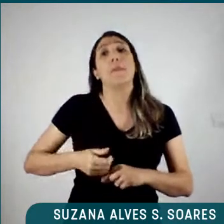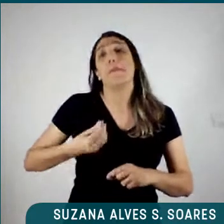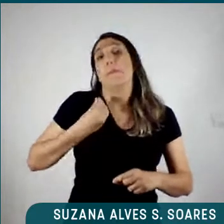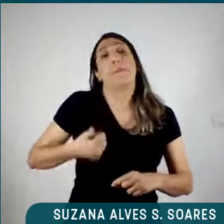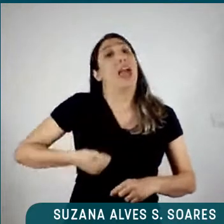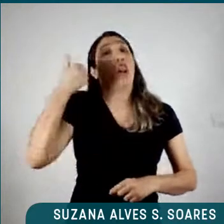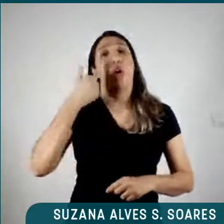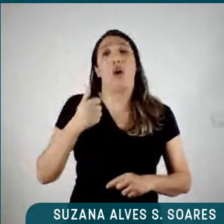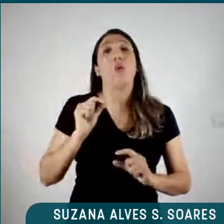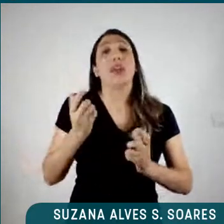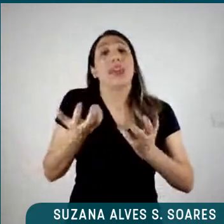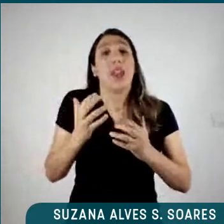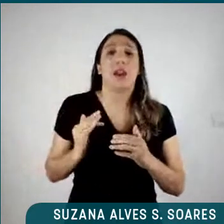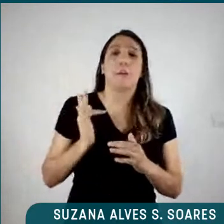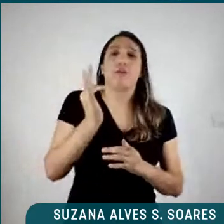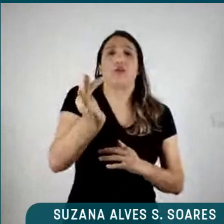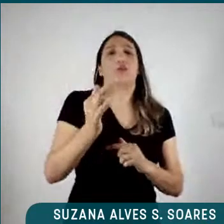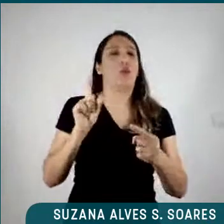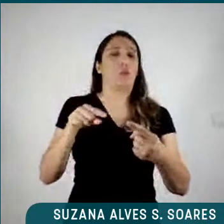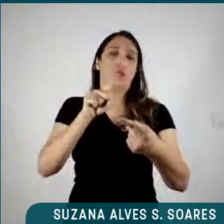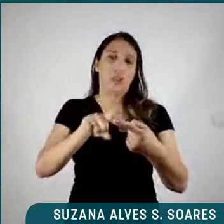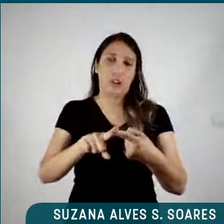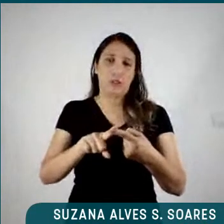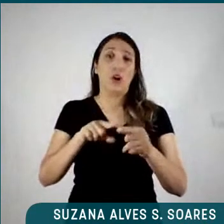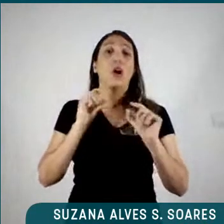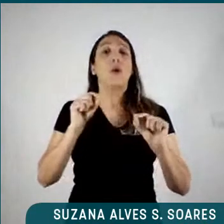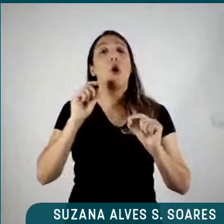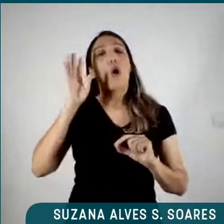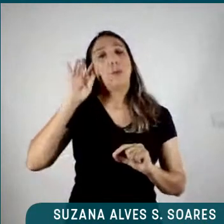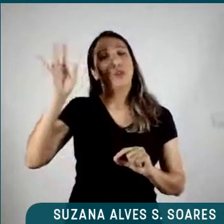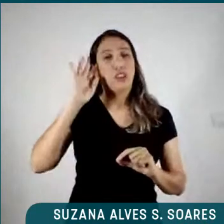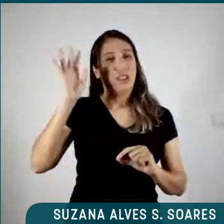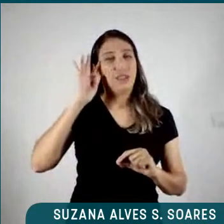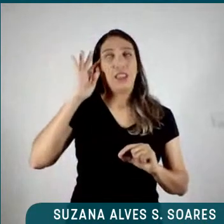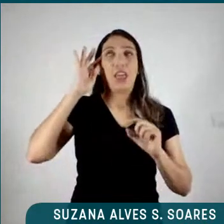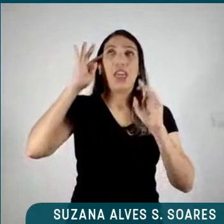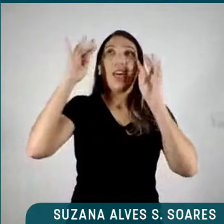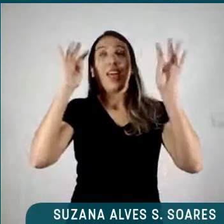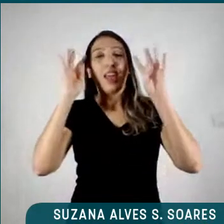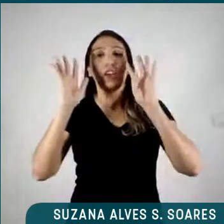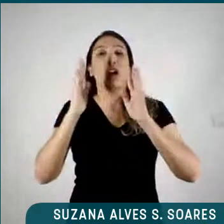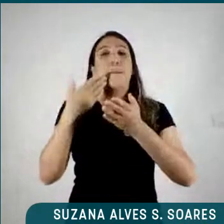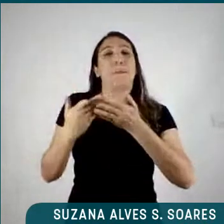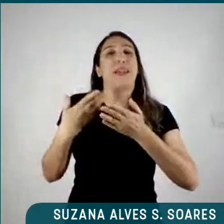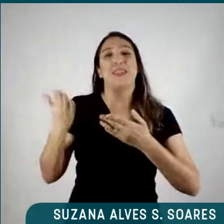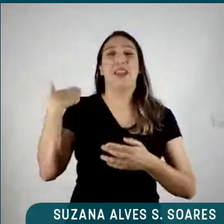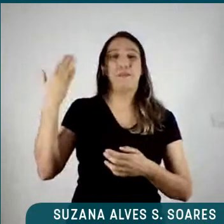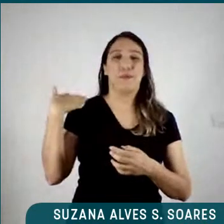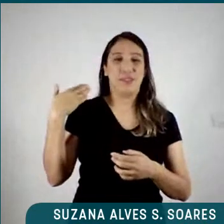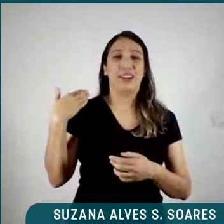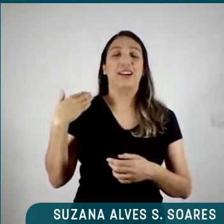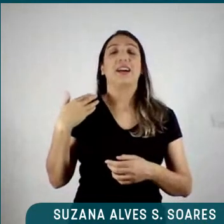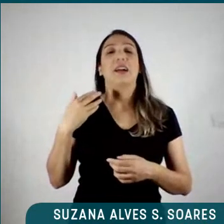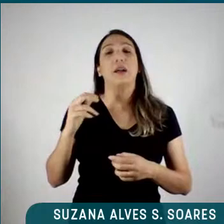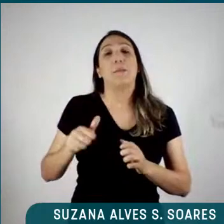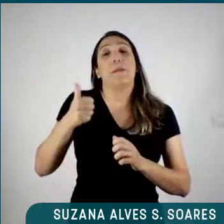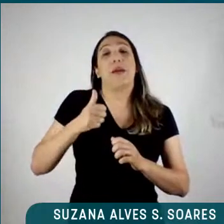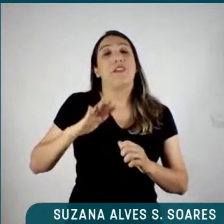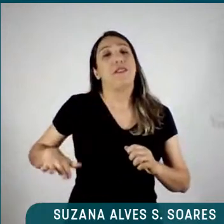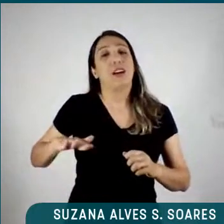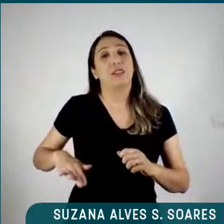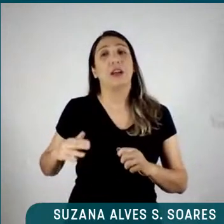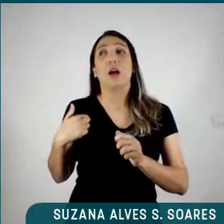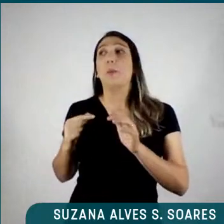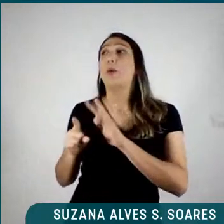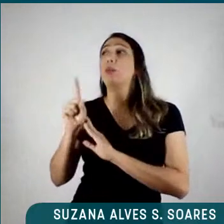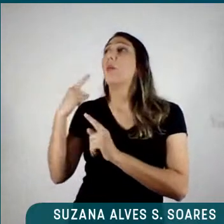live. This way we can create a new reality. I think that this is imagination. I think that actually